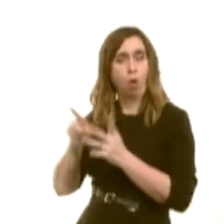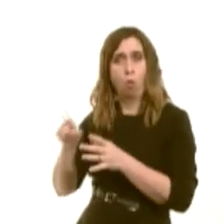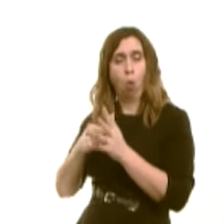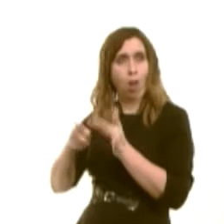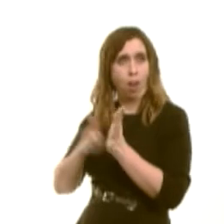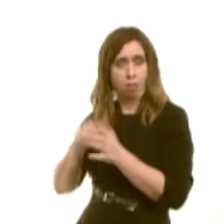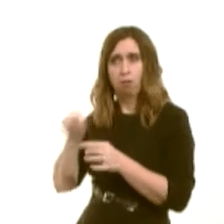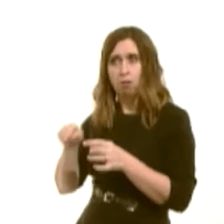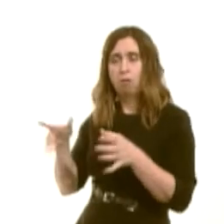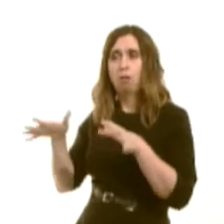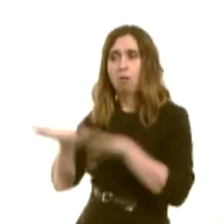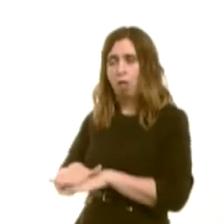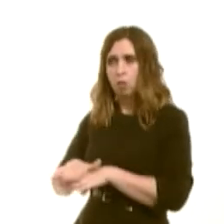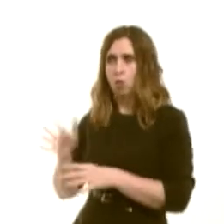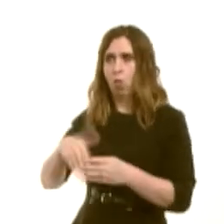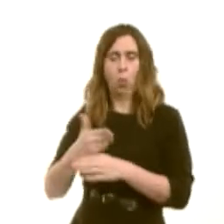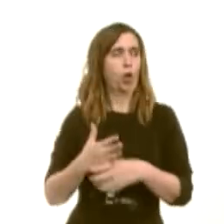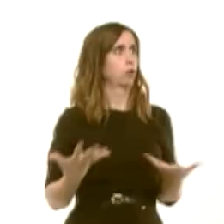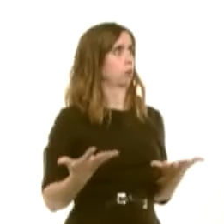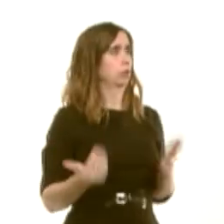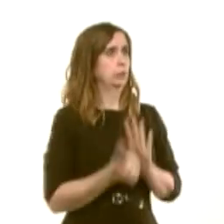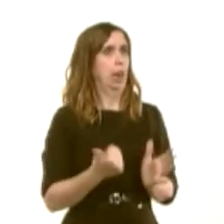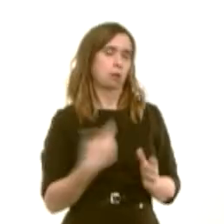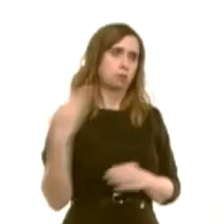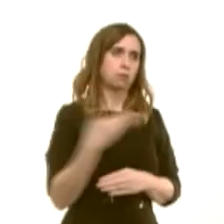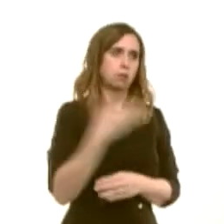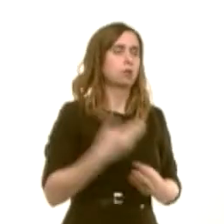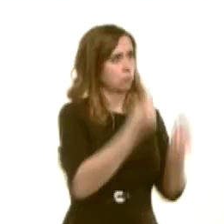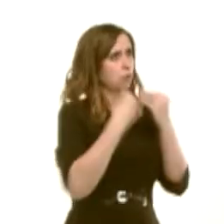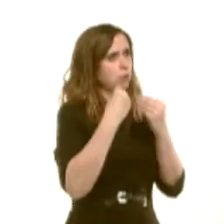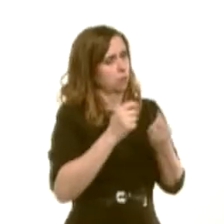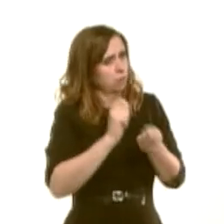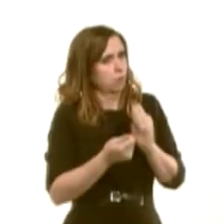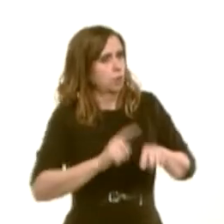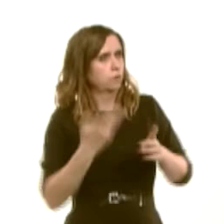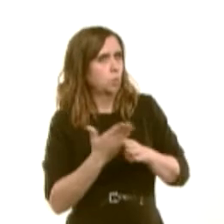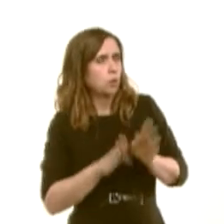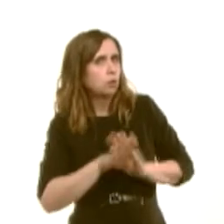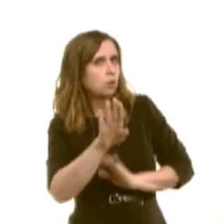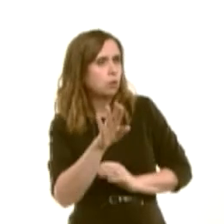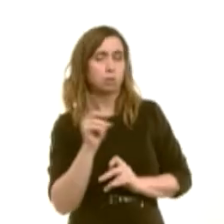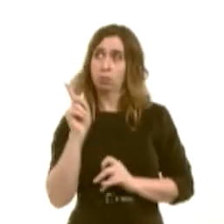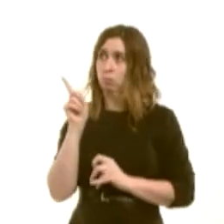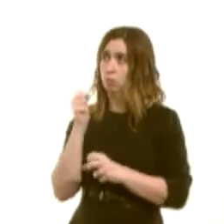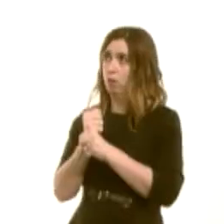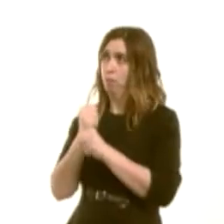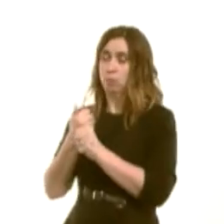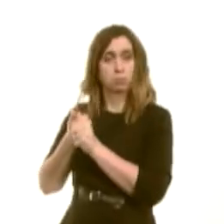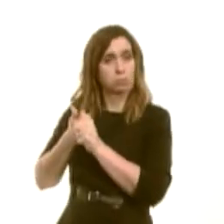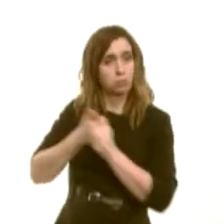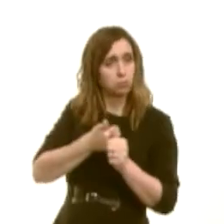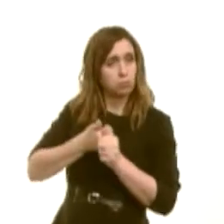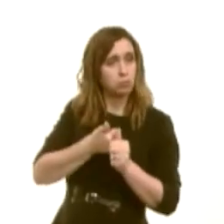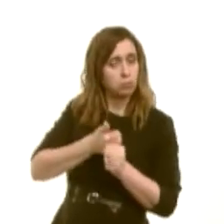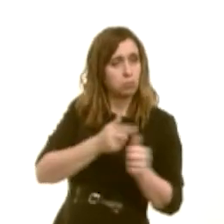area to develop people's skills further. So what additional support can you as a government provide to ensure